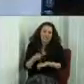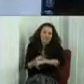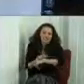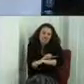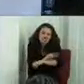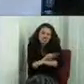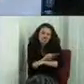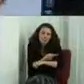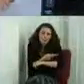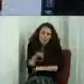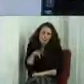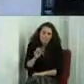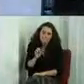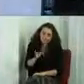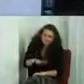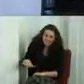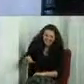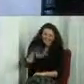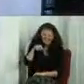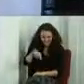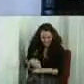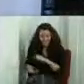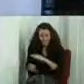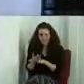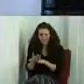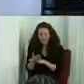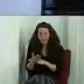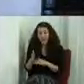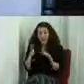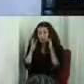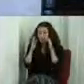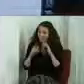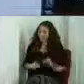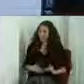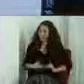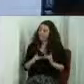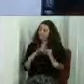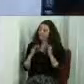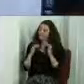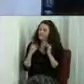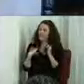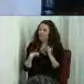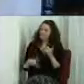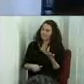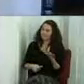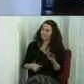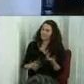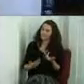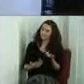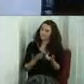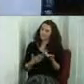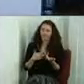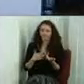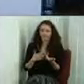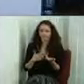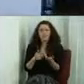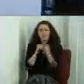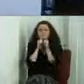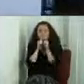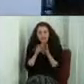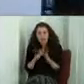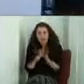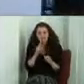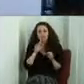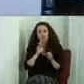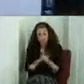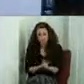morning that is one that fills us with that sense of blessedness, that blessed assurance